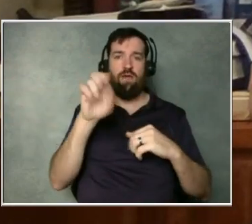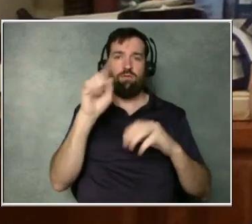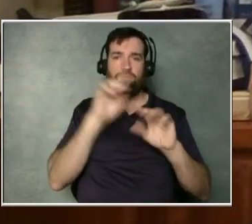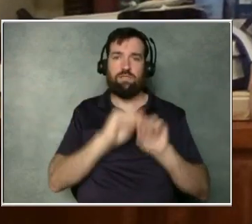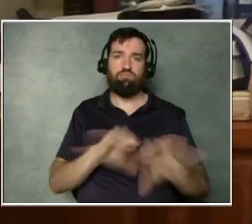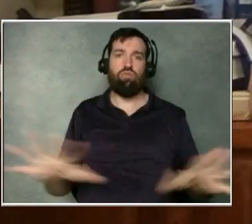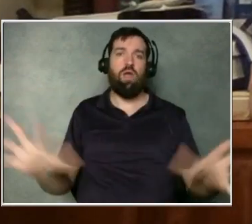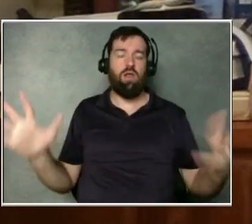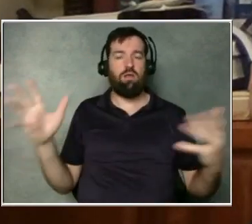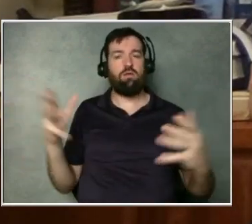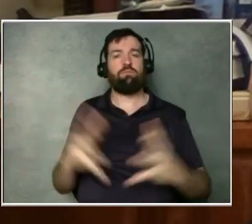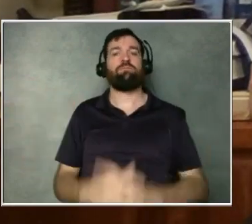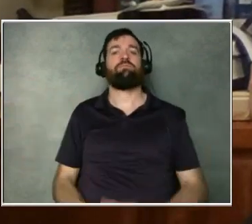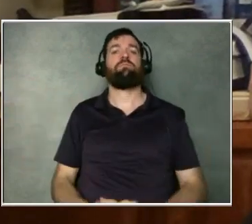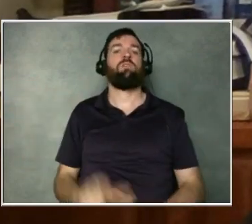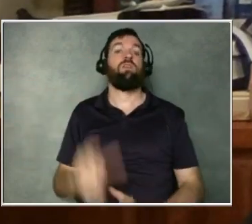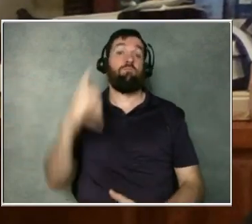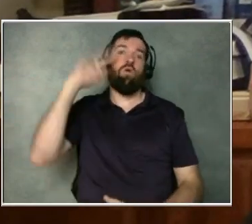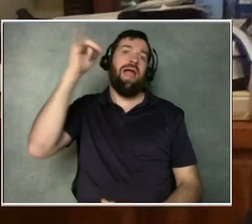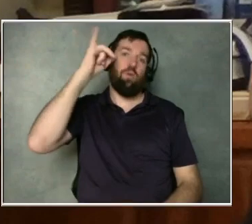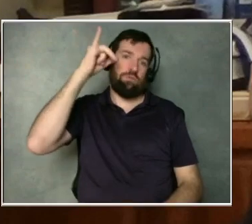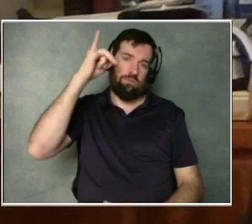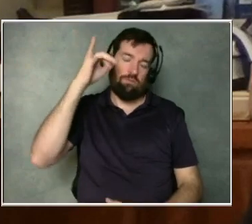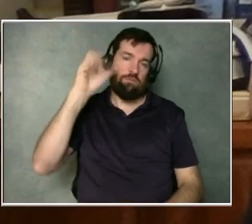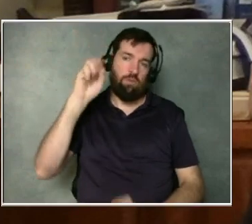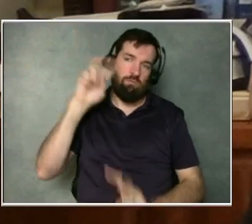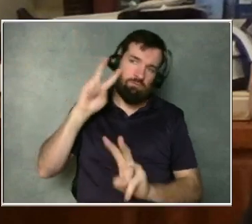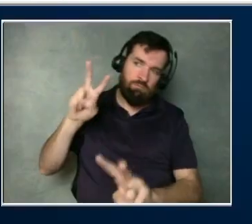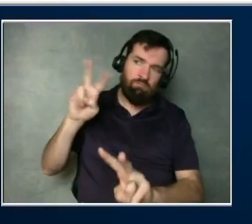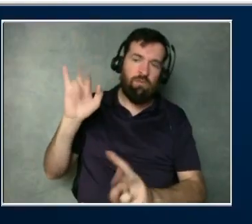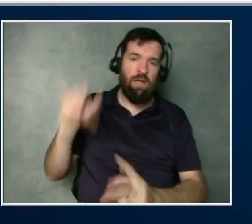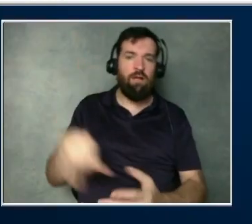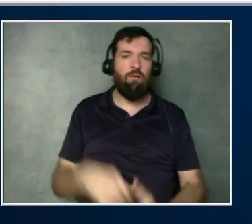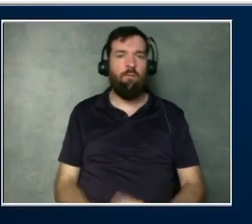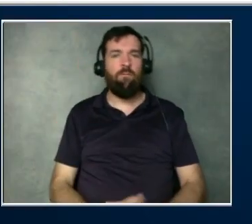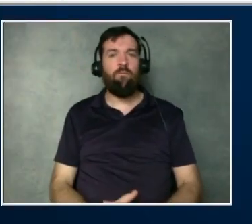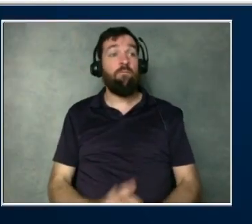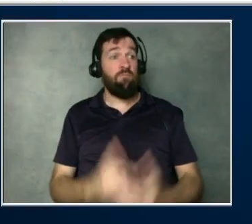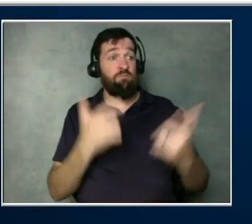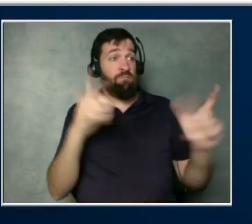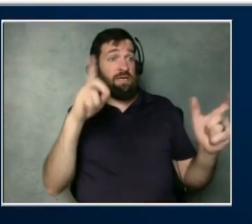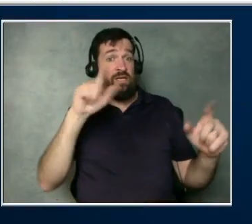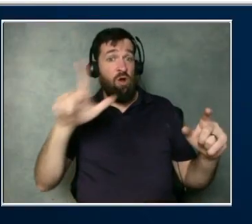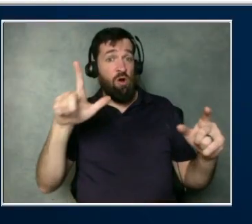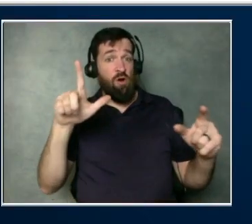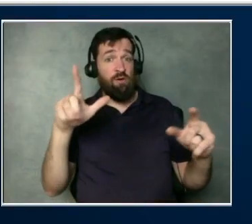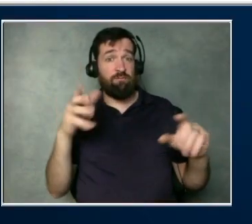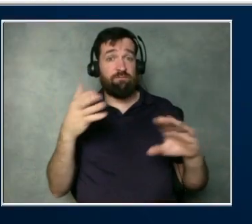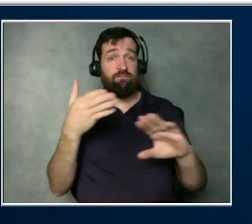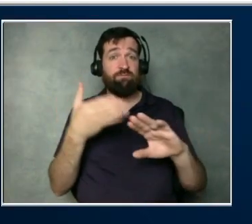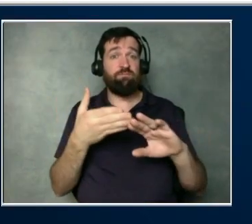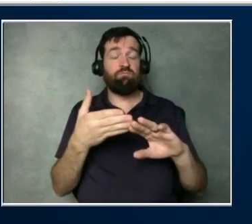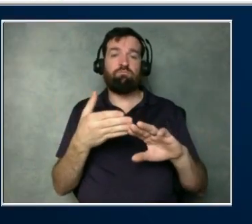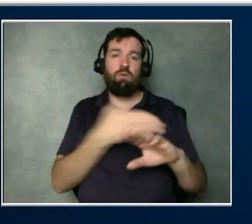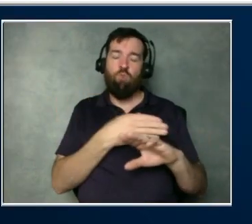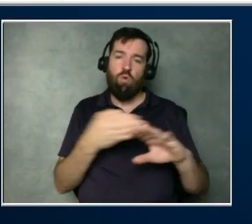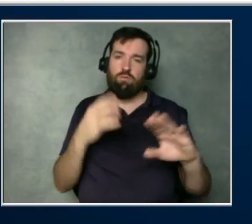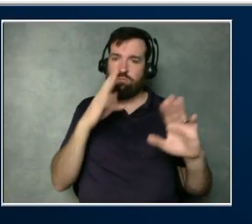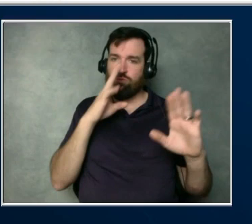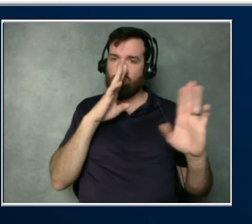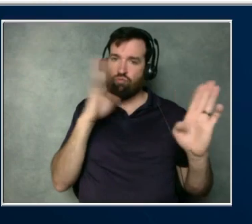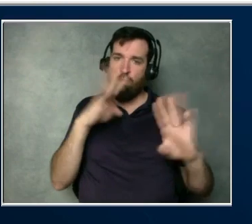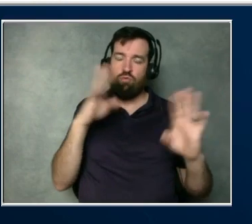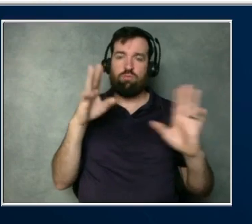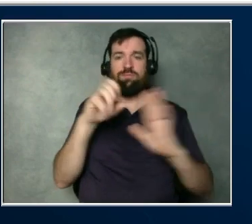among cows. So stay tuned on that. It's a big deal. And before we get in trouble in the statewide media,